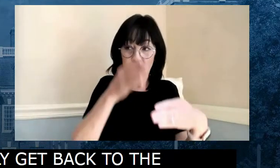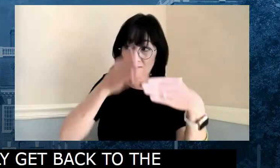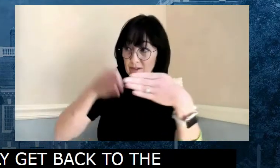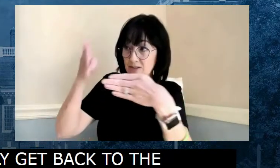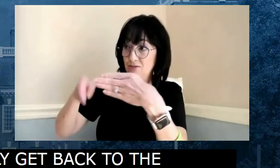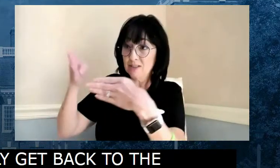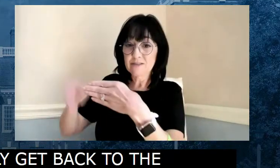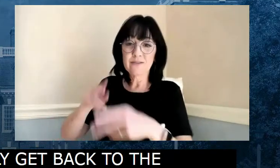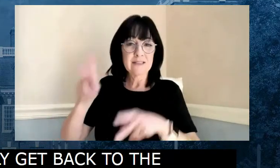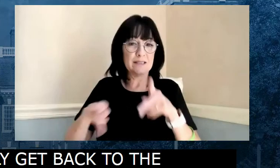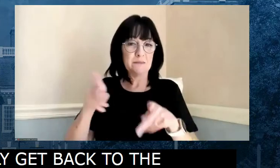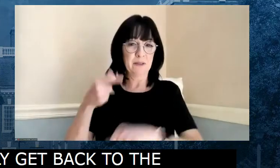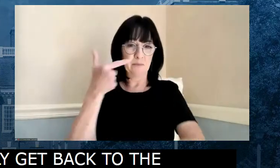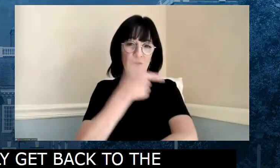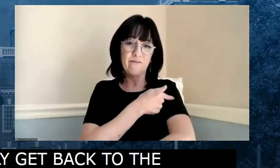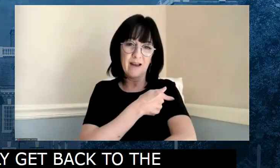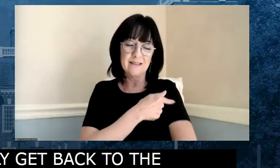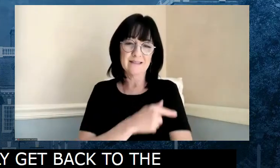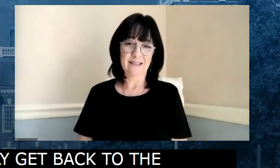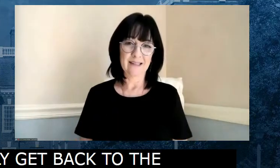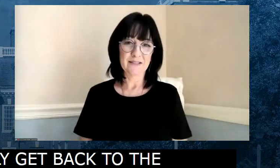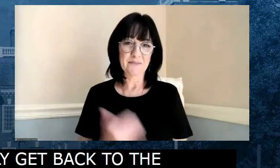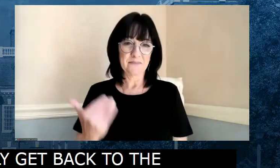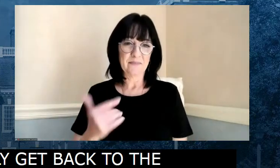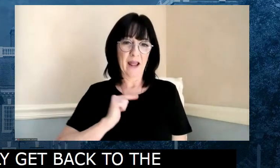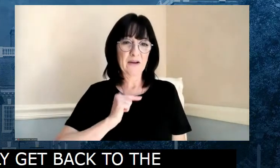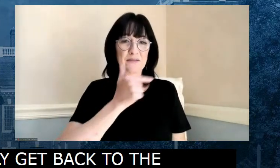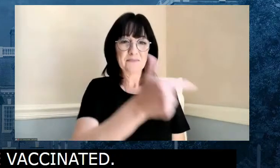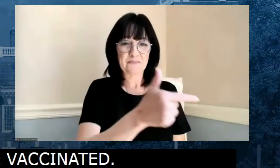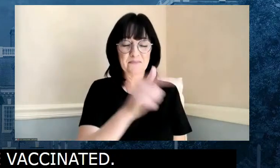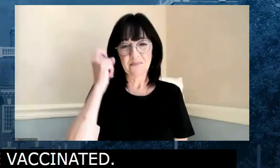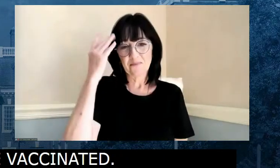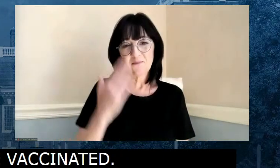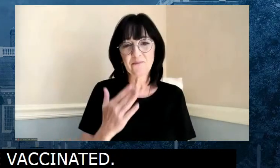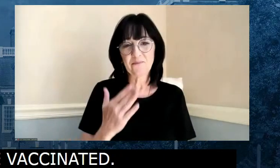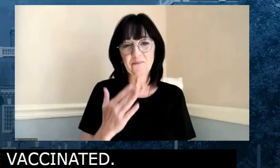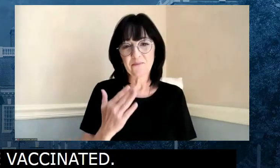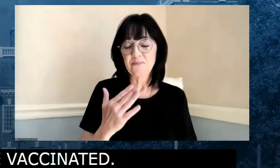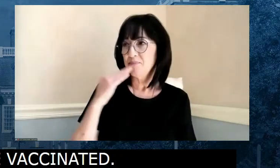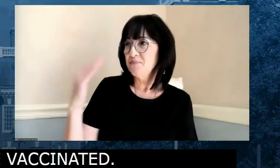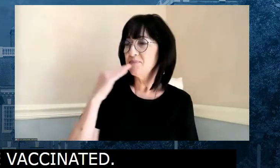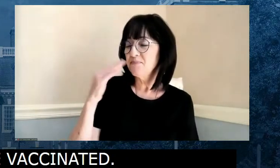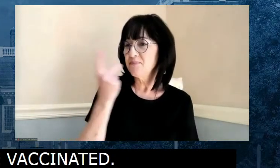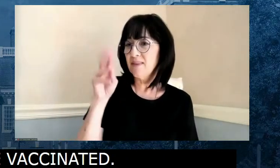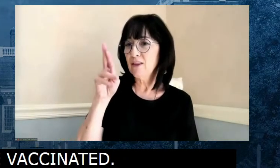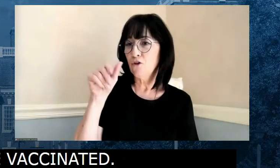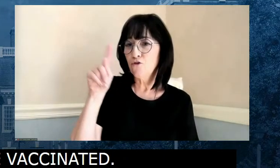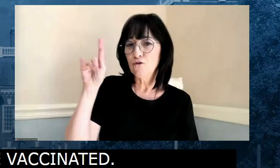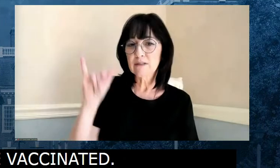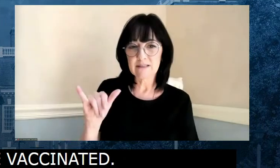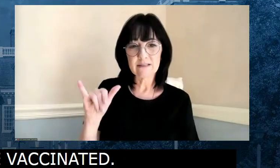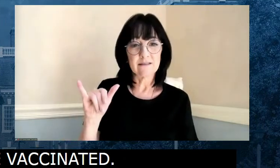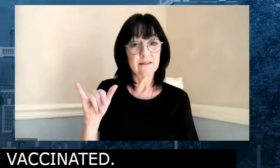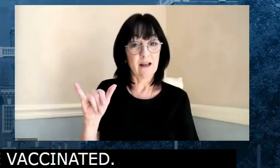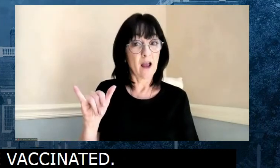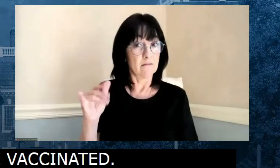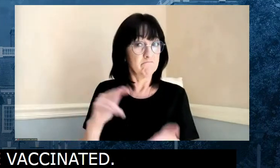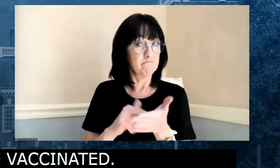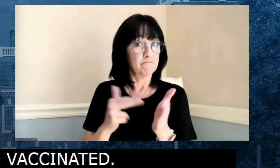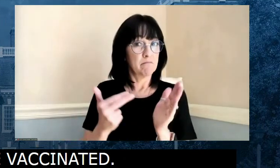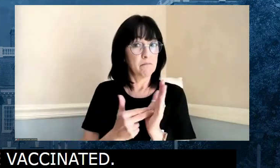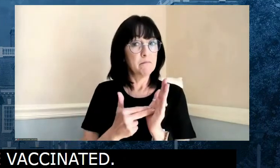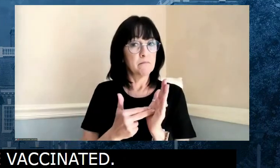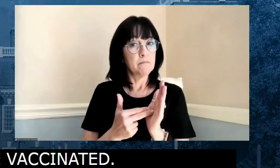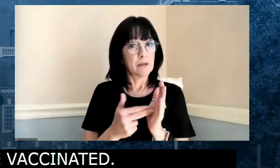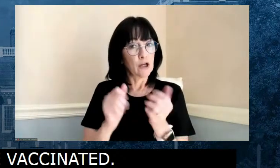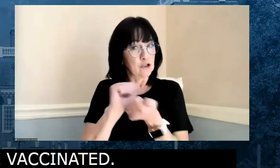hand it back to you, Governor. Thank you very much, Dr. Rattay. And so a change in the mask requirements